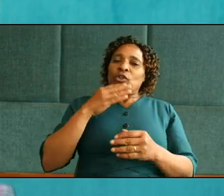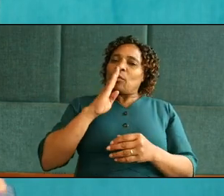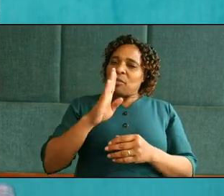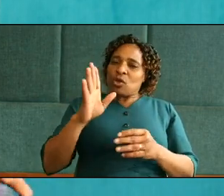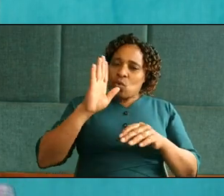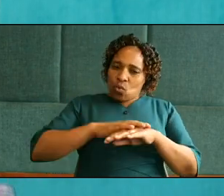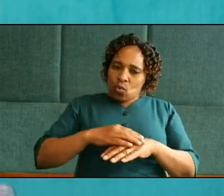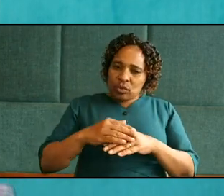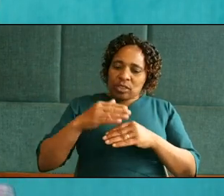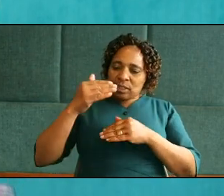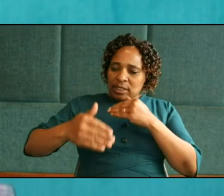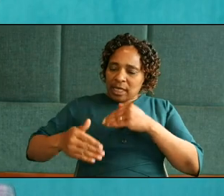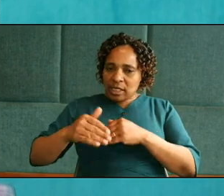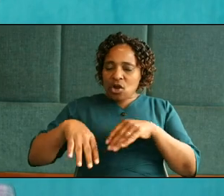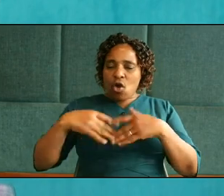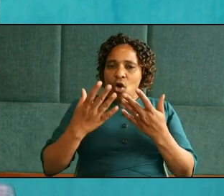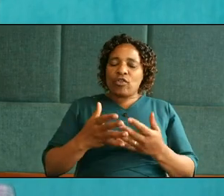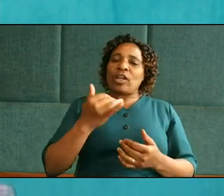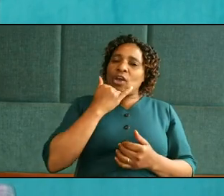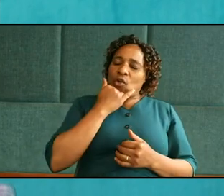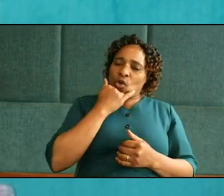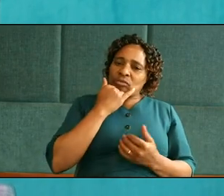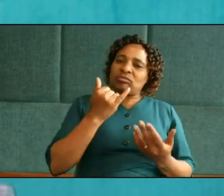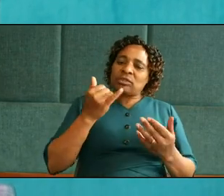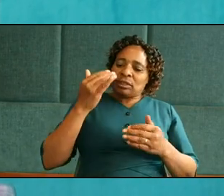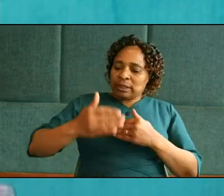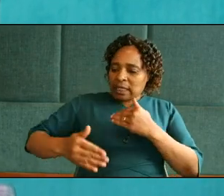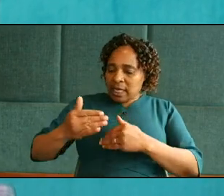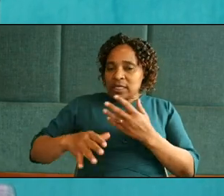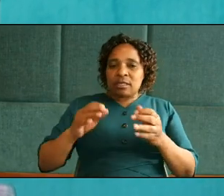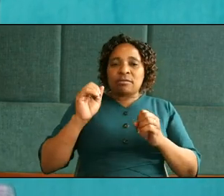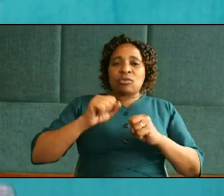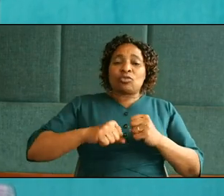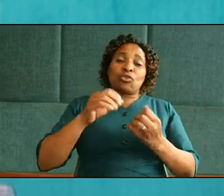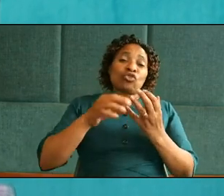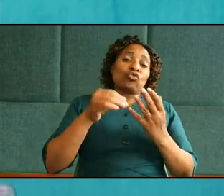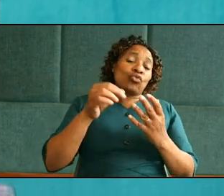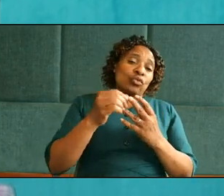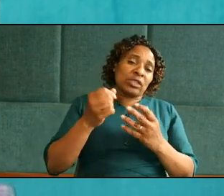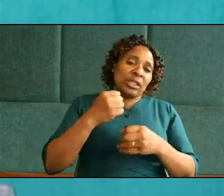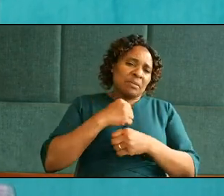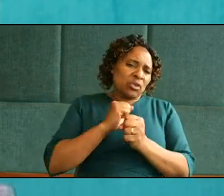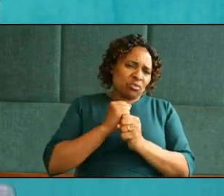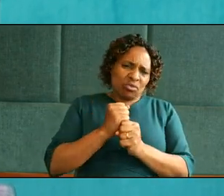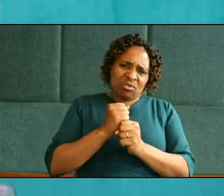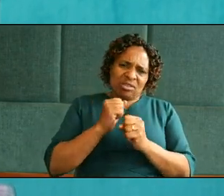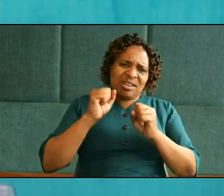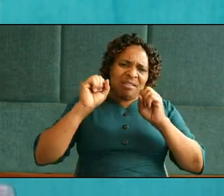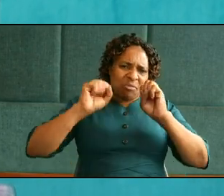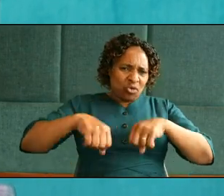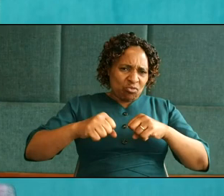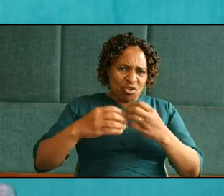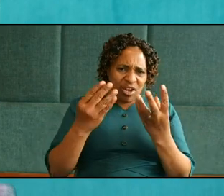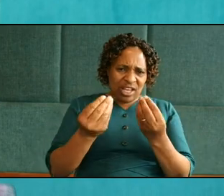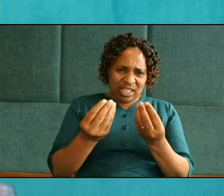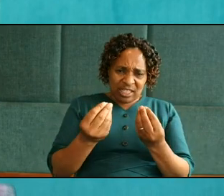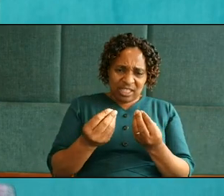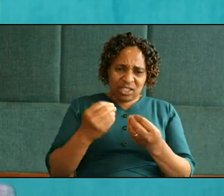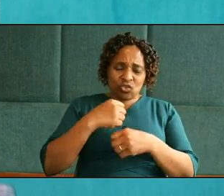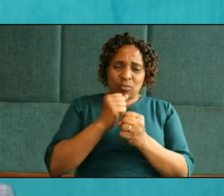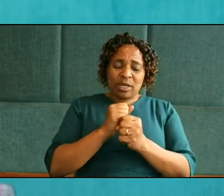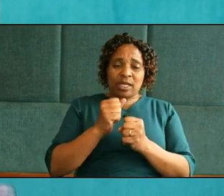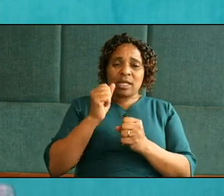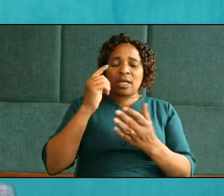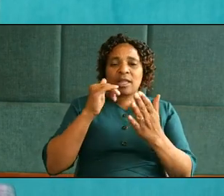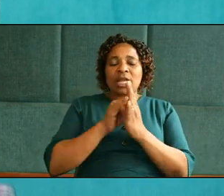side, or do we want to be on the evil side? And whichever side we choose, is it easy to make that choice? And so that is what we'll be discussing